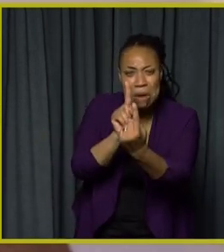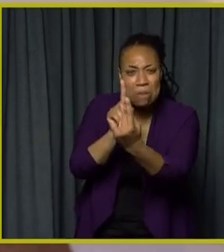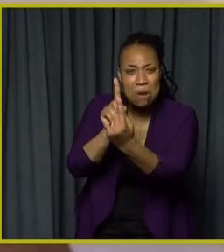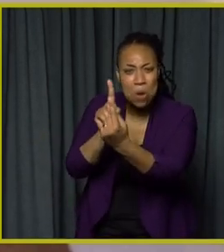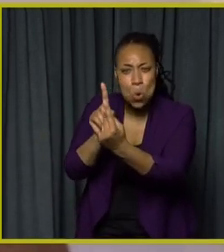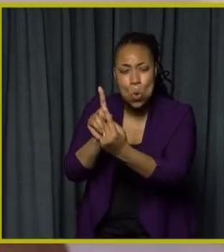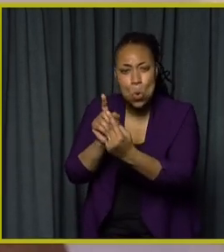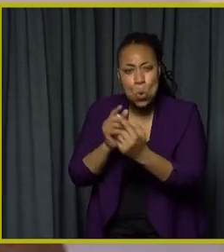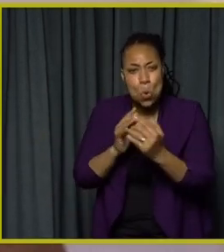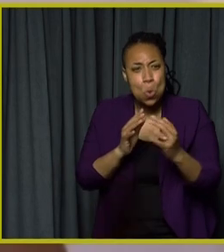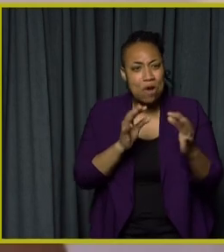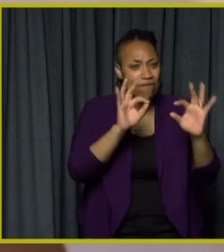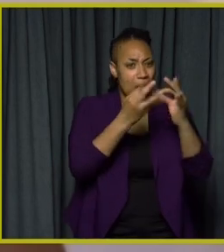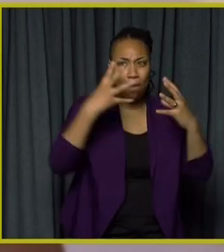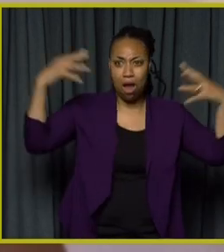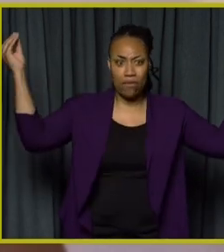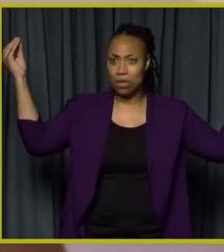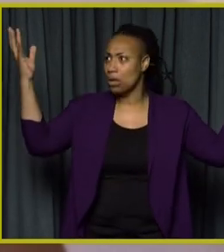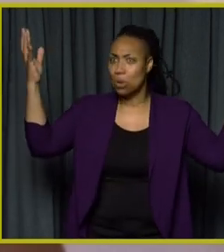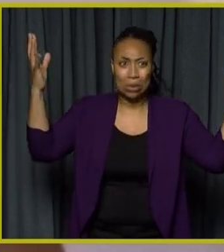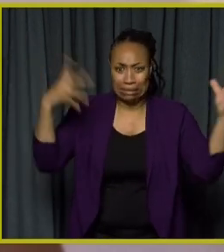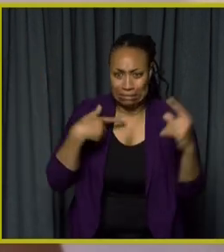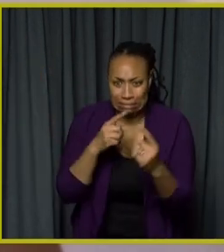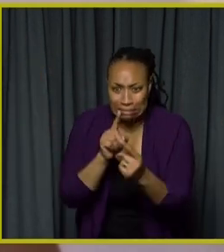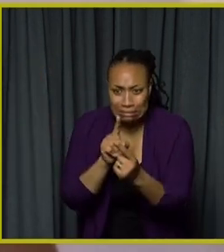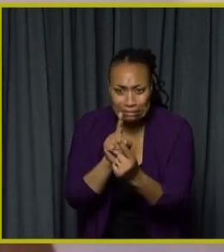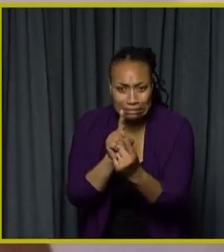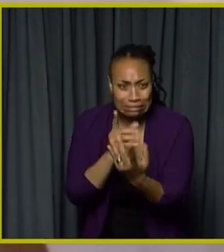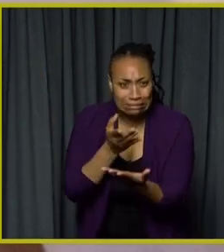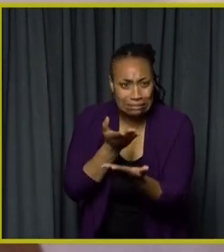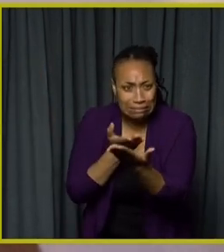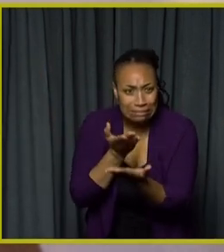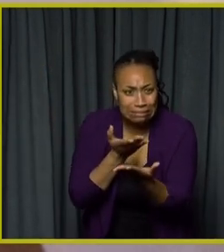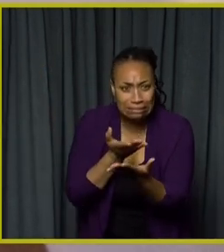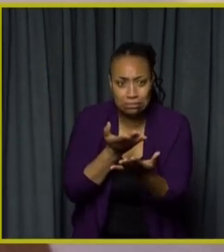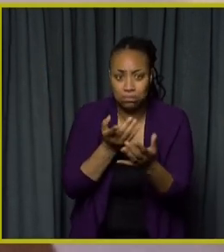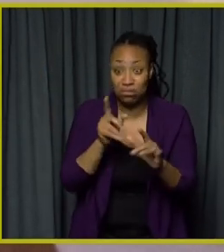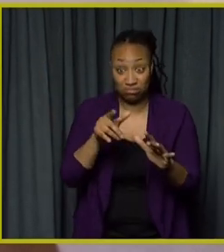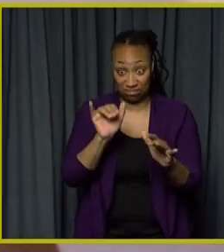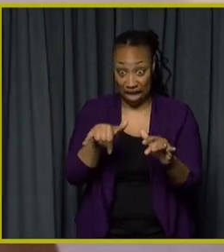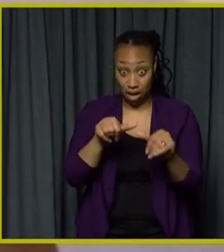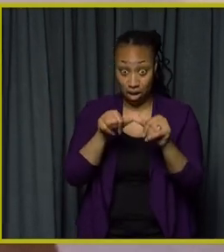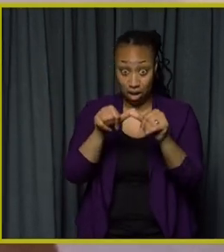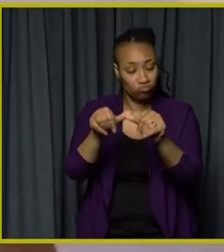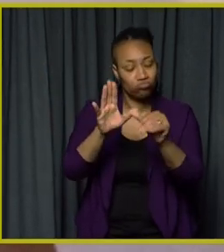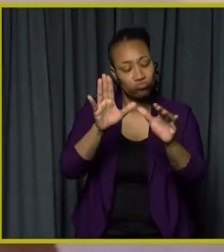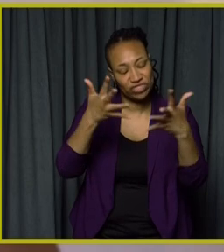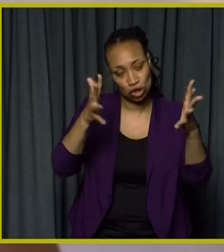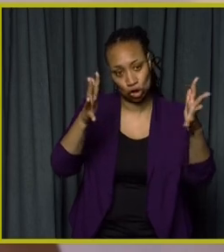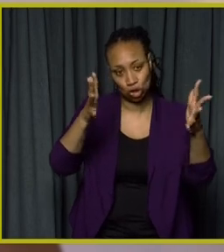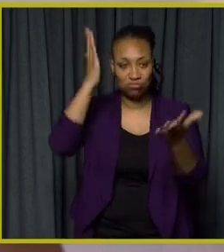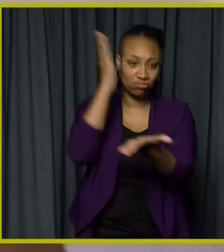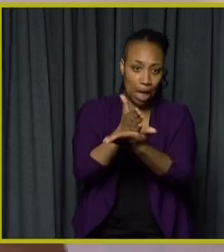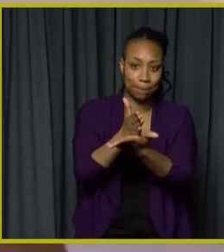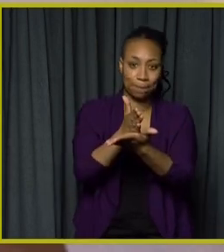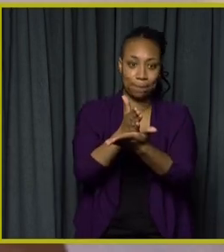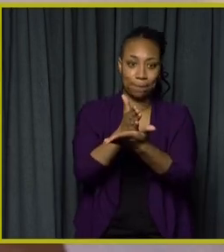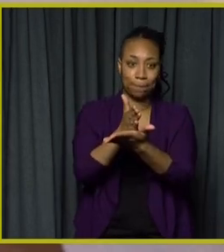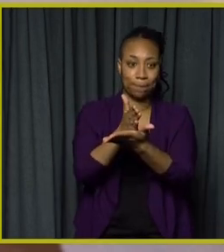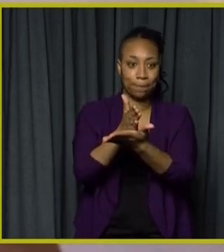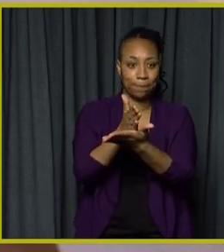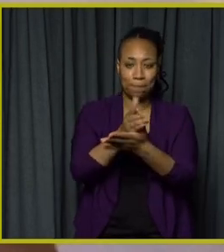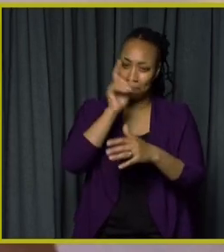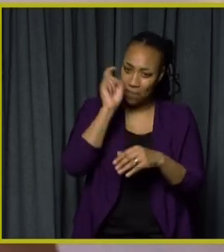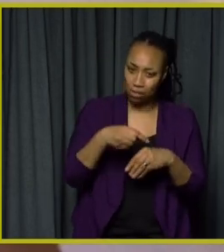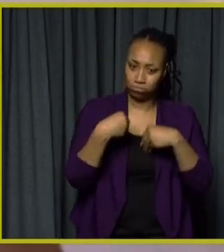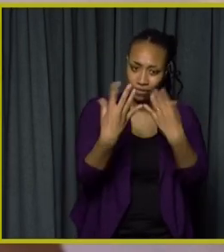to the outside world. We cannot let this happen again. We must make sure all workers are protected. Our residents should never fear